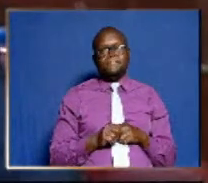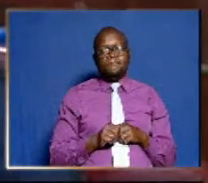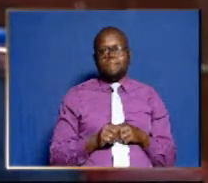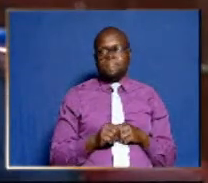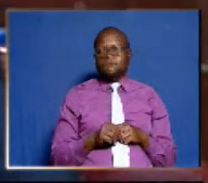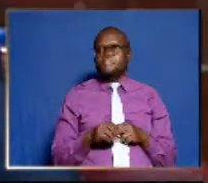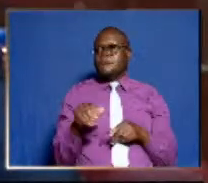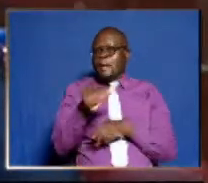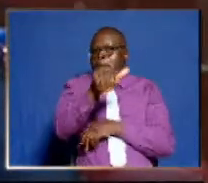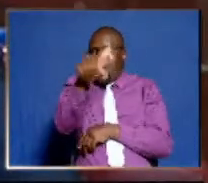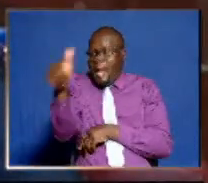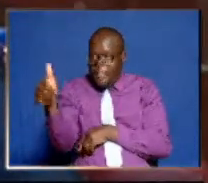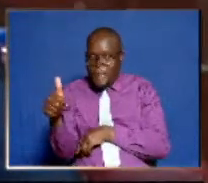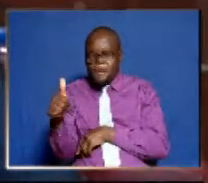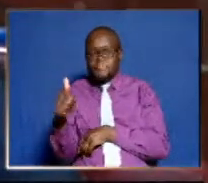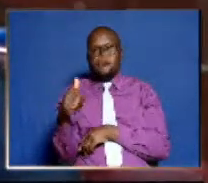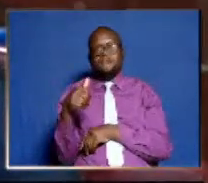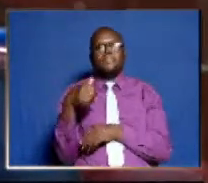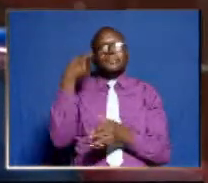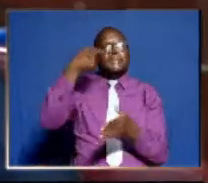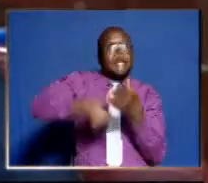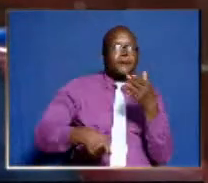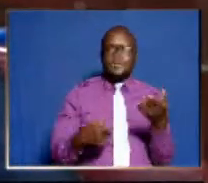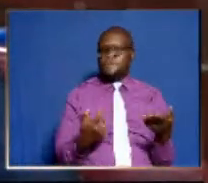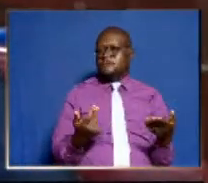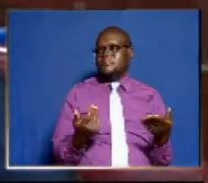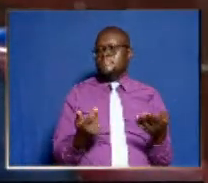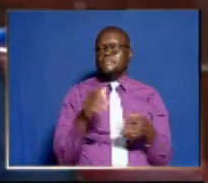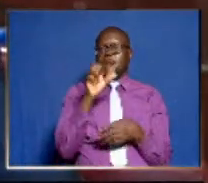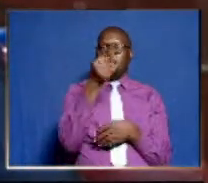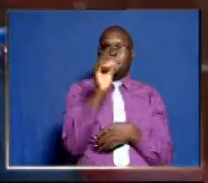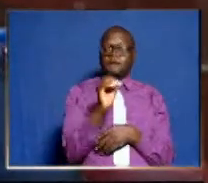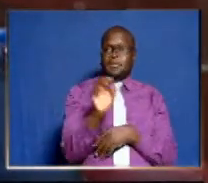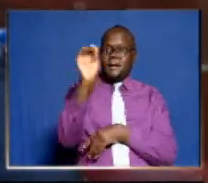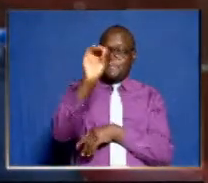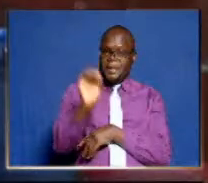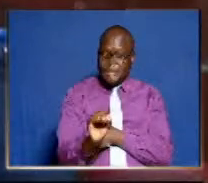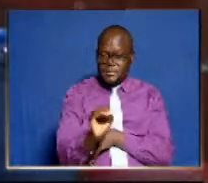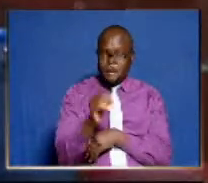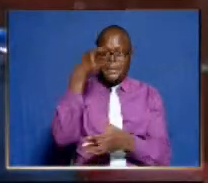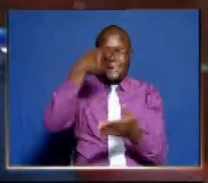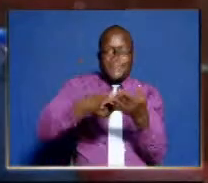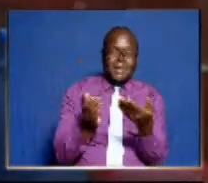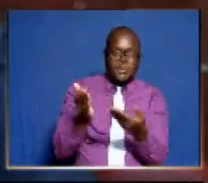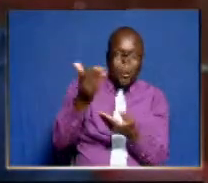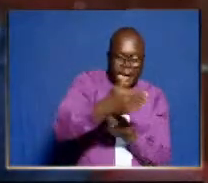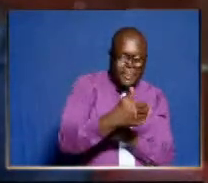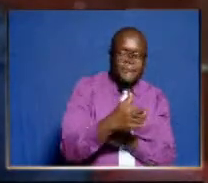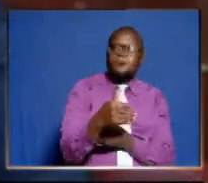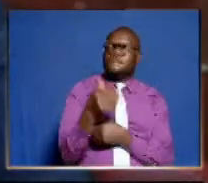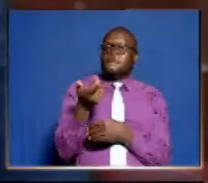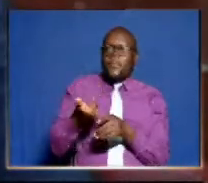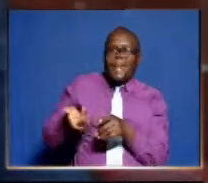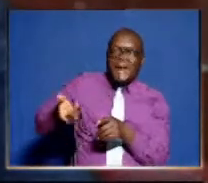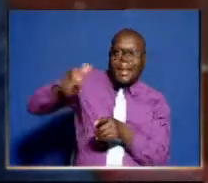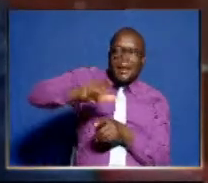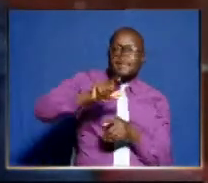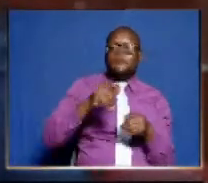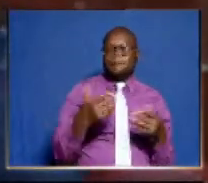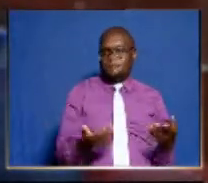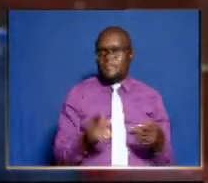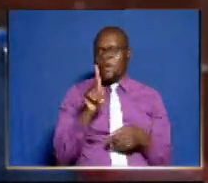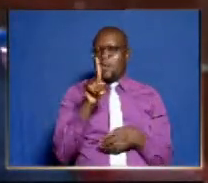Income tax, which accounts for approximately 50% of the tax revenue, is projected to increase